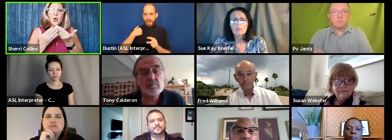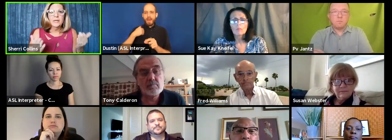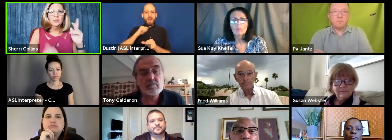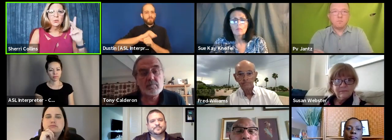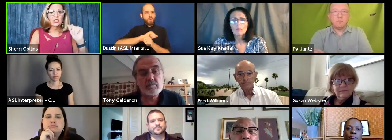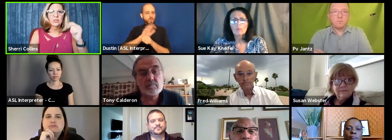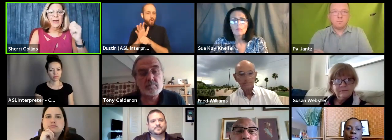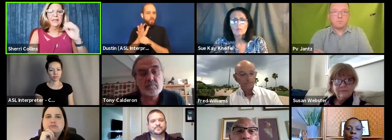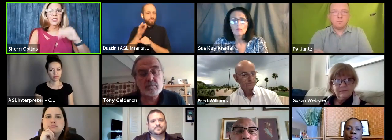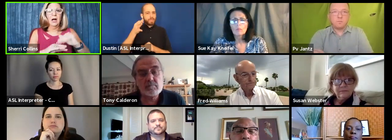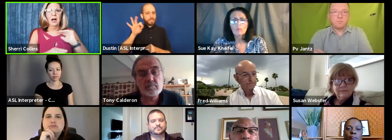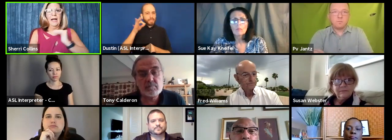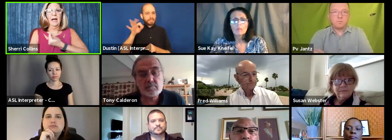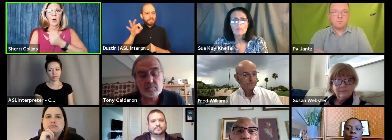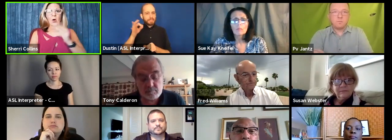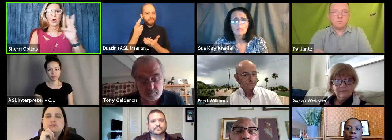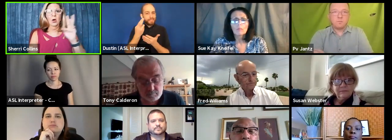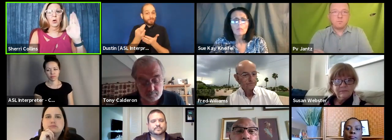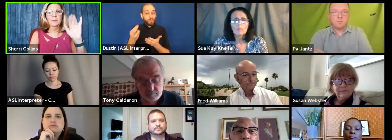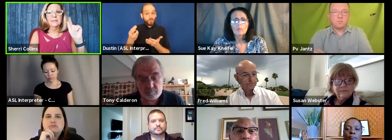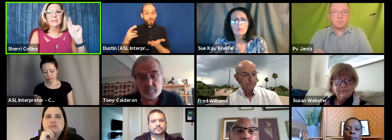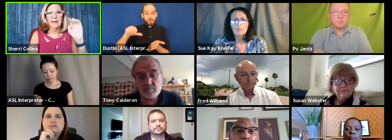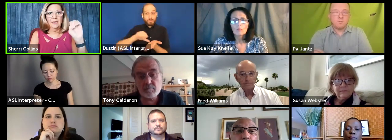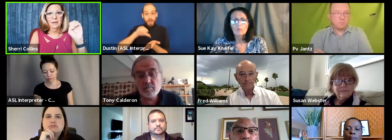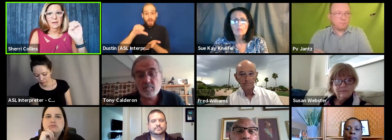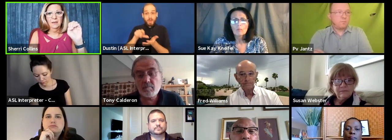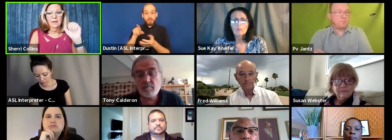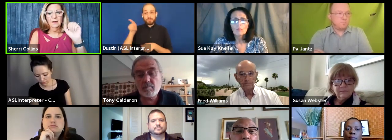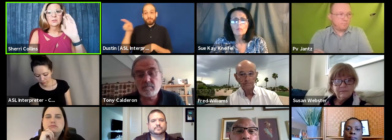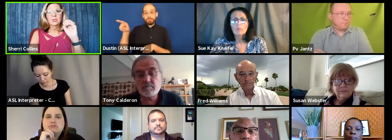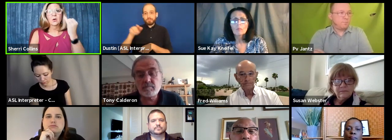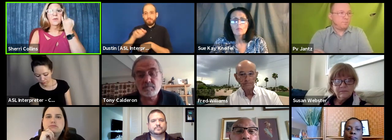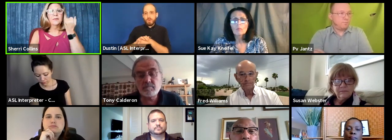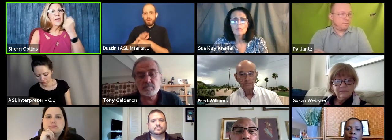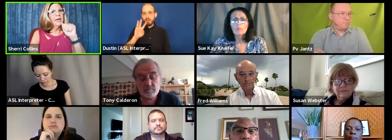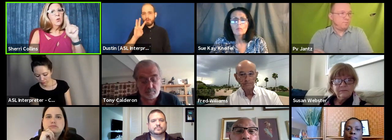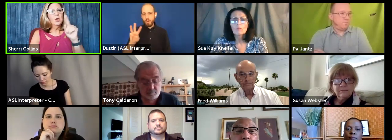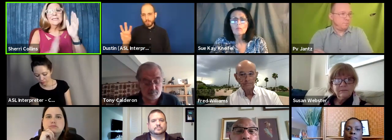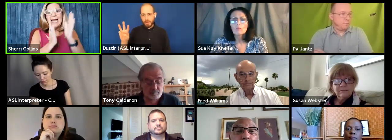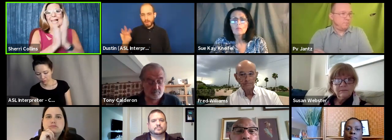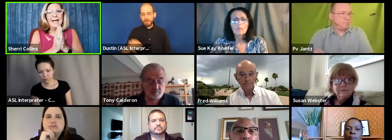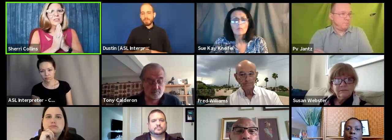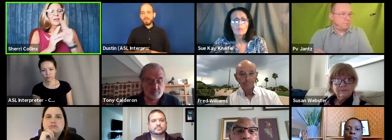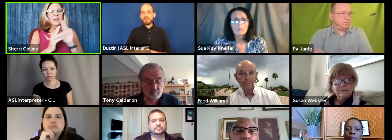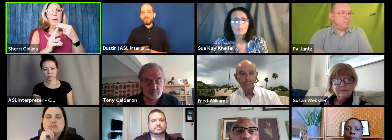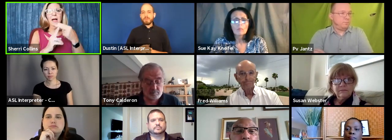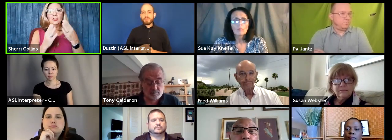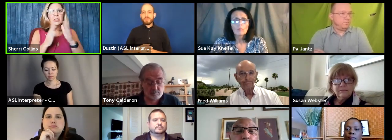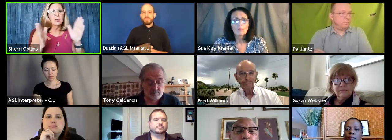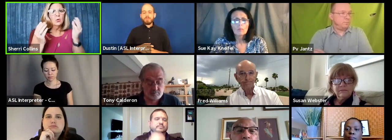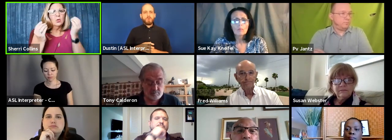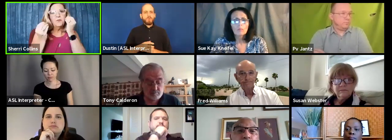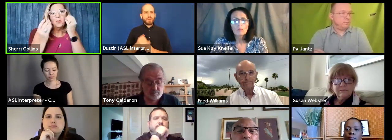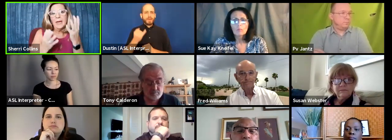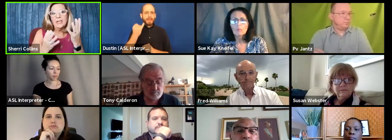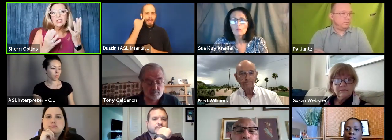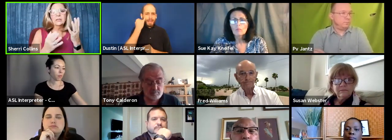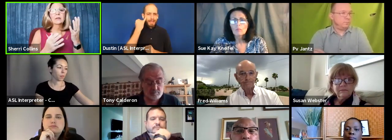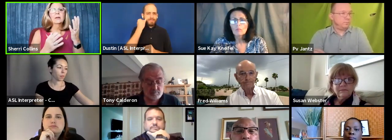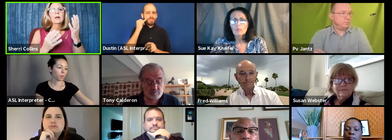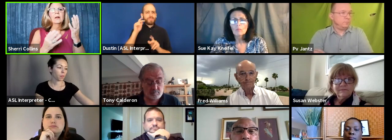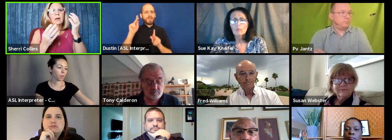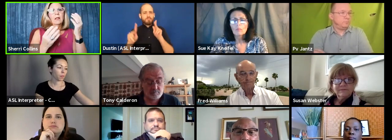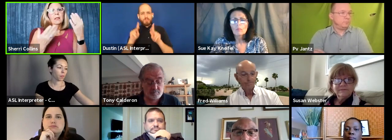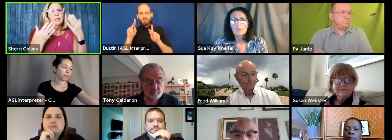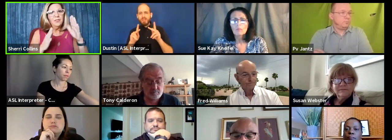COVID-19 resource page on our website. So if anyone is asking about general